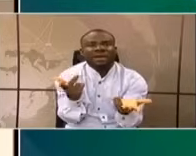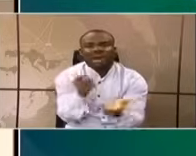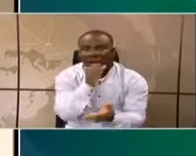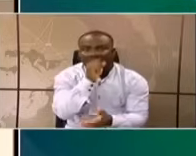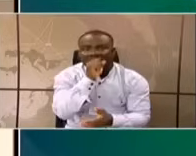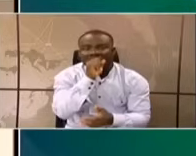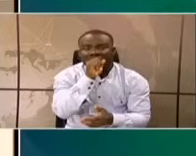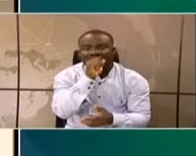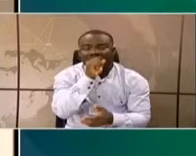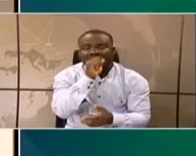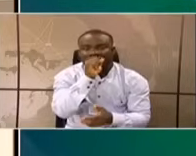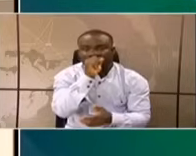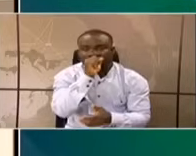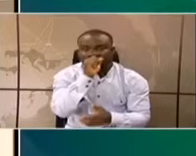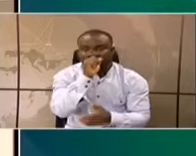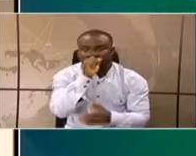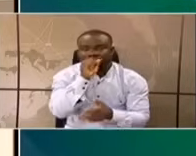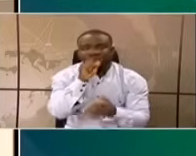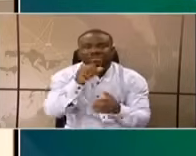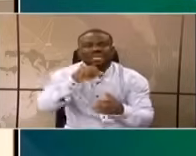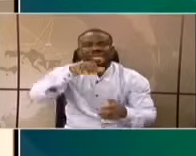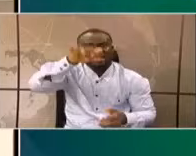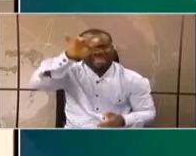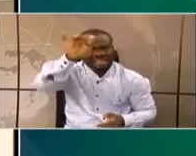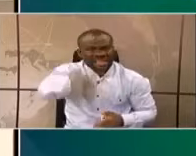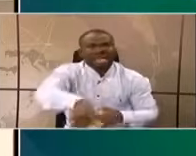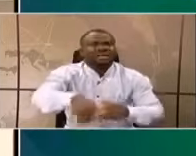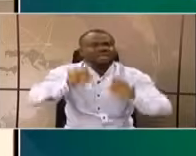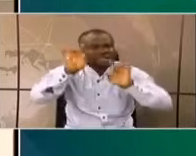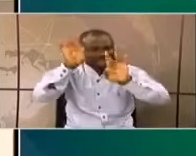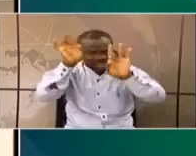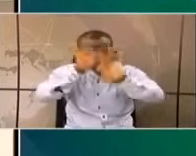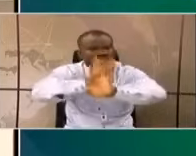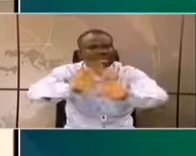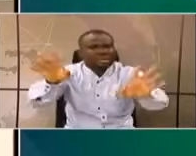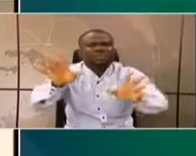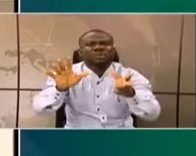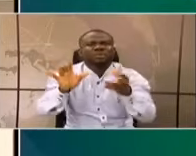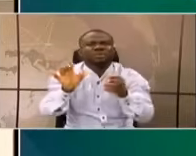And on a Monday, Nas a Samono, ayayaya the dindin bawe.